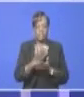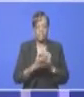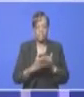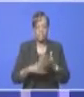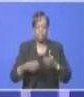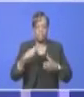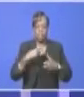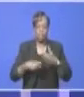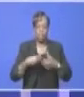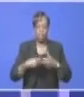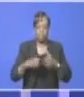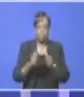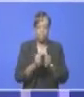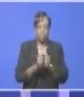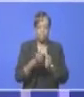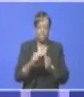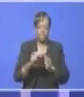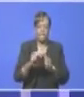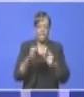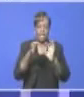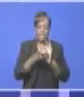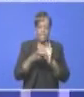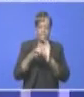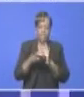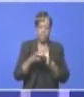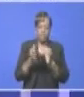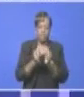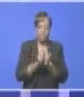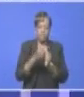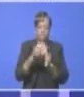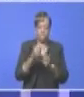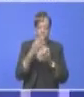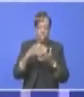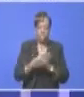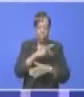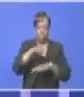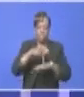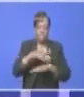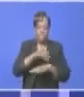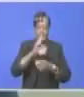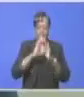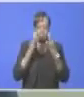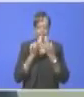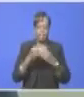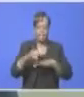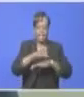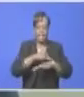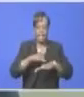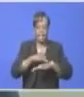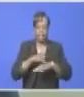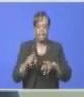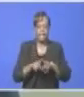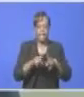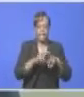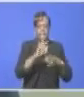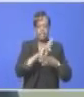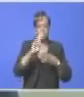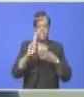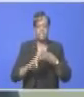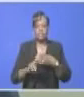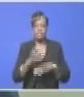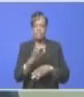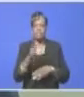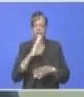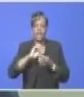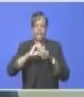the New Providence and the Family Islands with the new automated system. As a result, there are a number of islands, most of